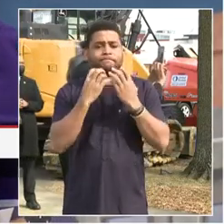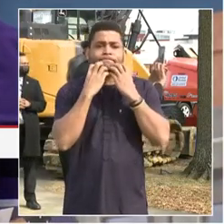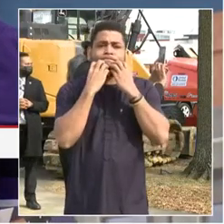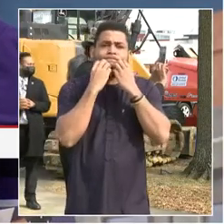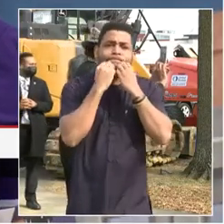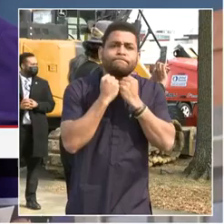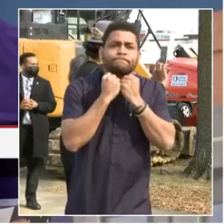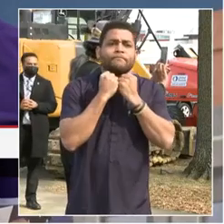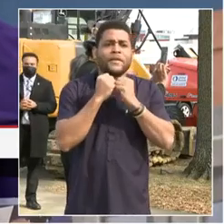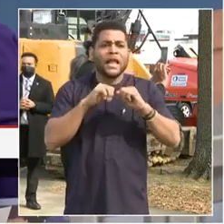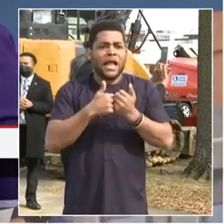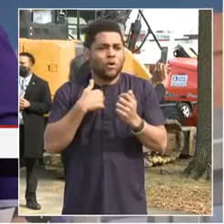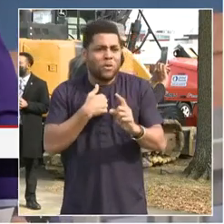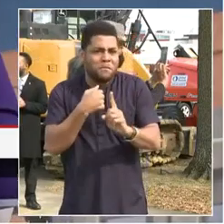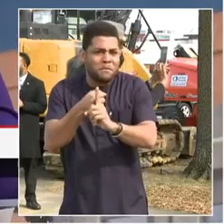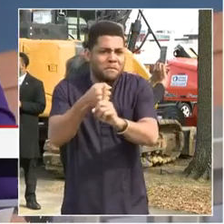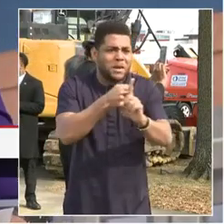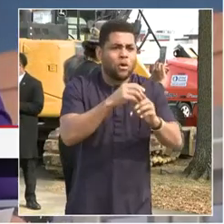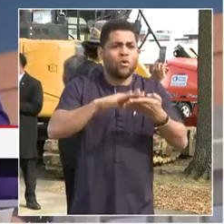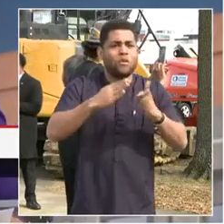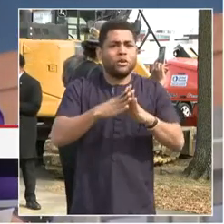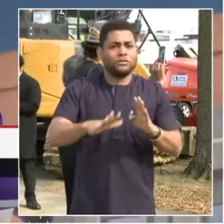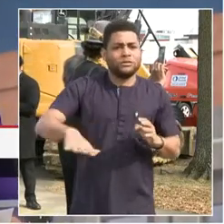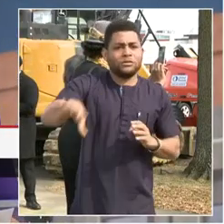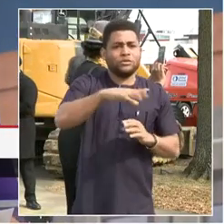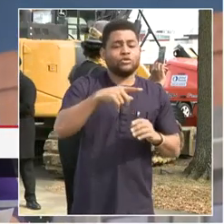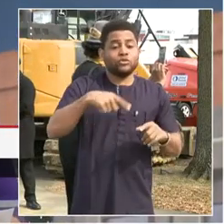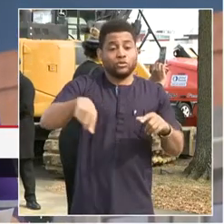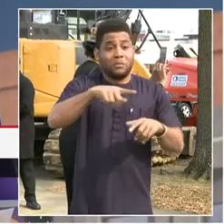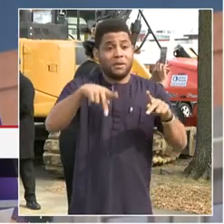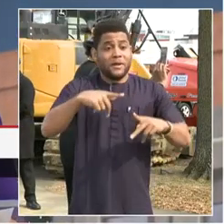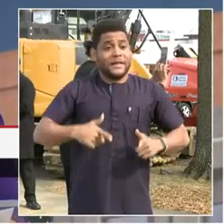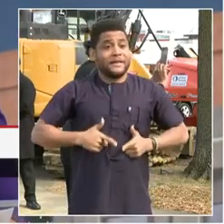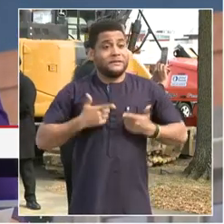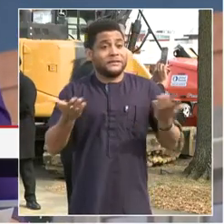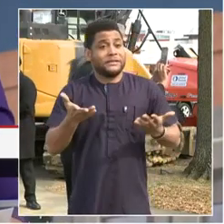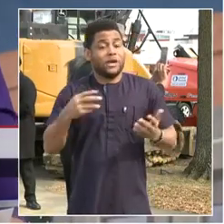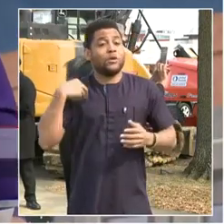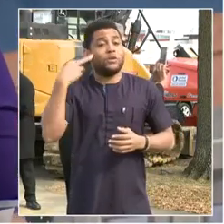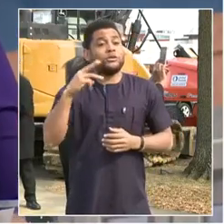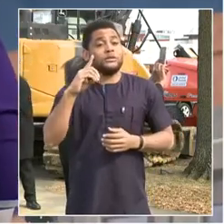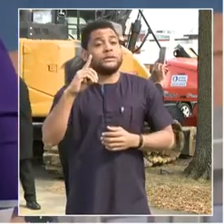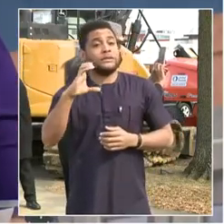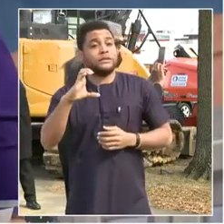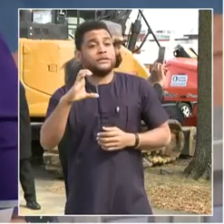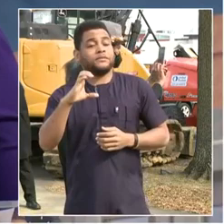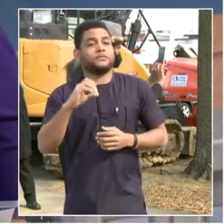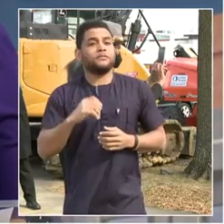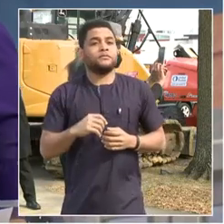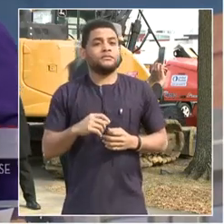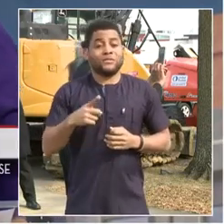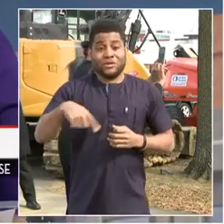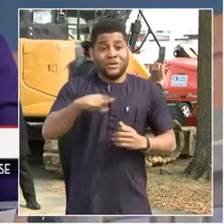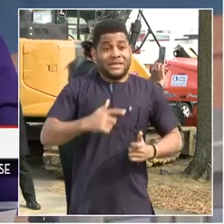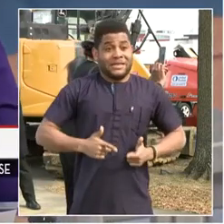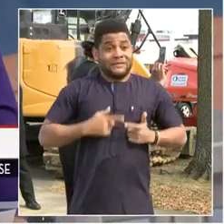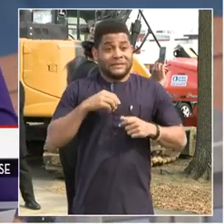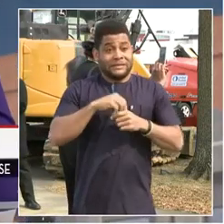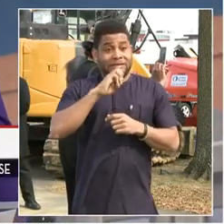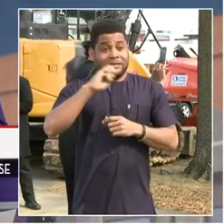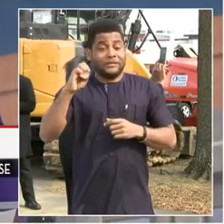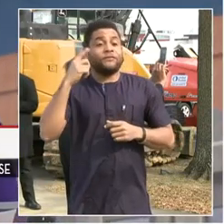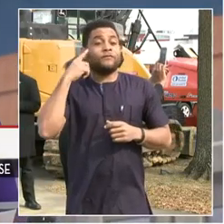and especially Washingtonians in neighborhoods east of the river. But before I begin, I have